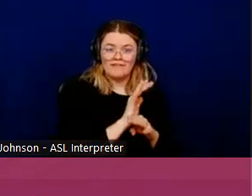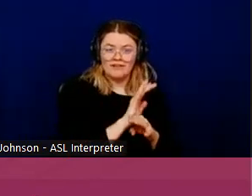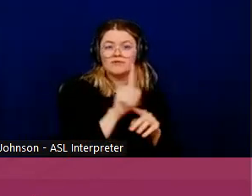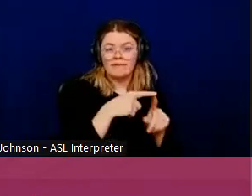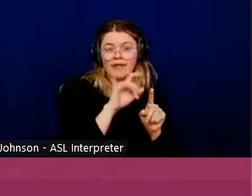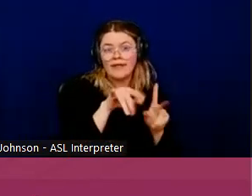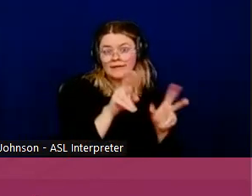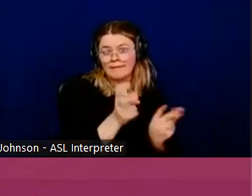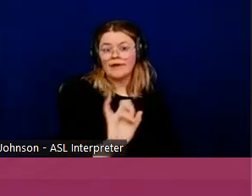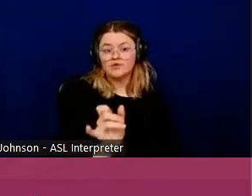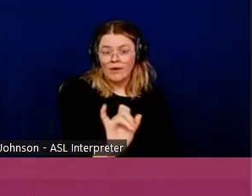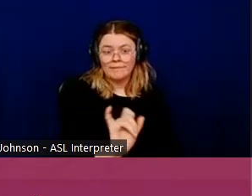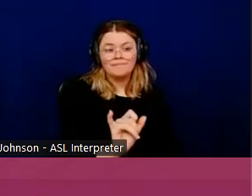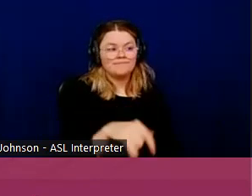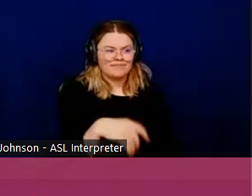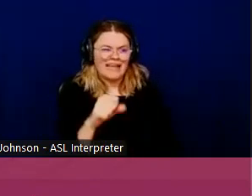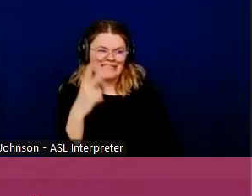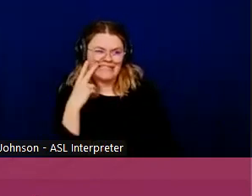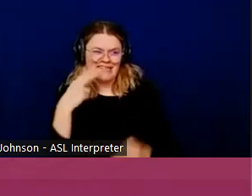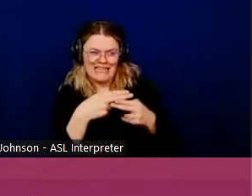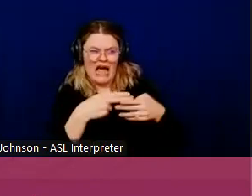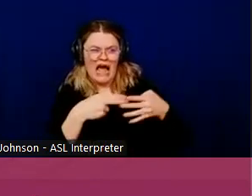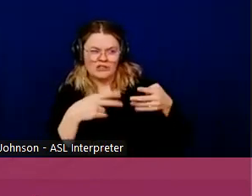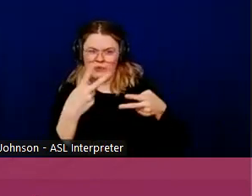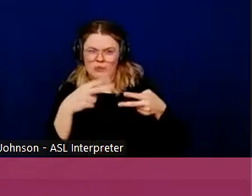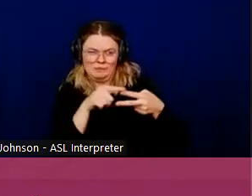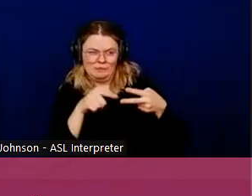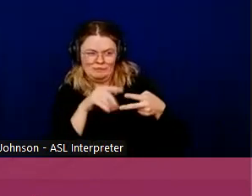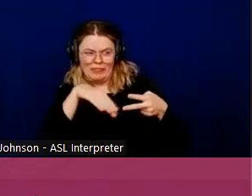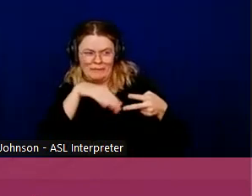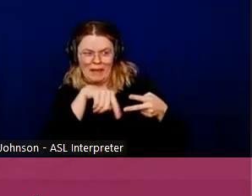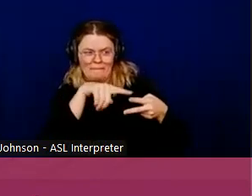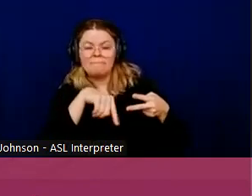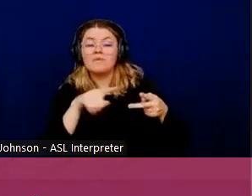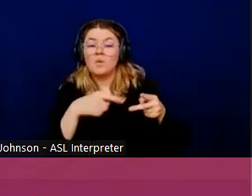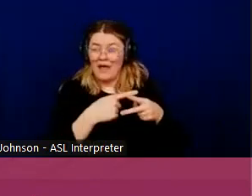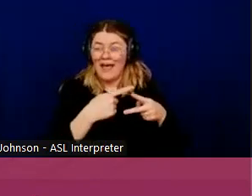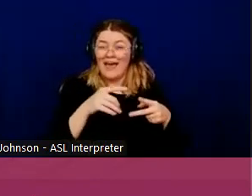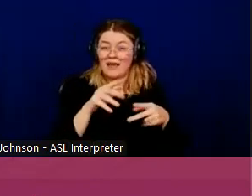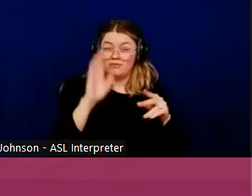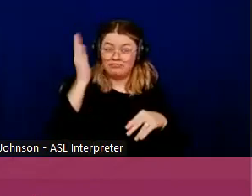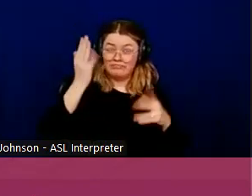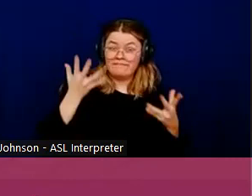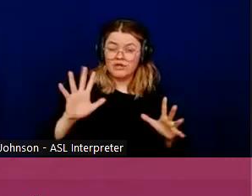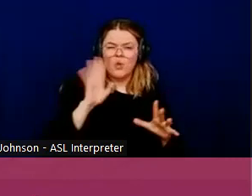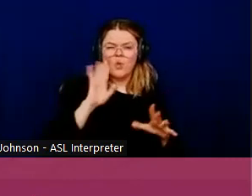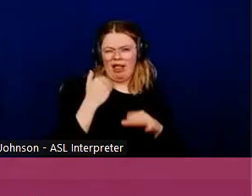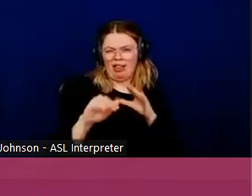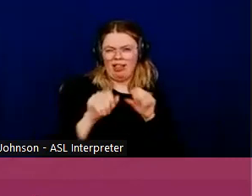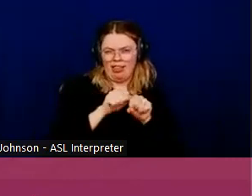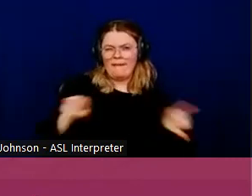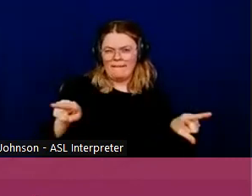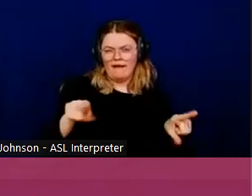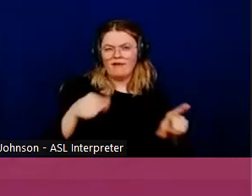are on the screen and will be available to you when you receive the slides. And I can also put